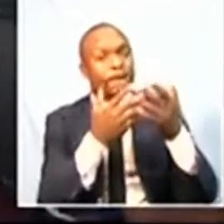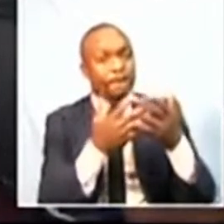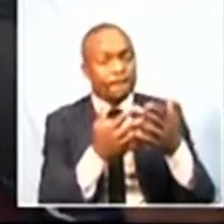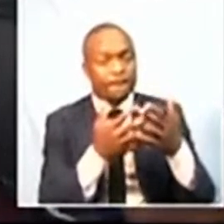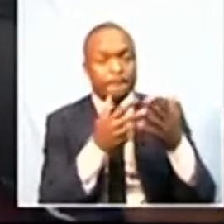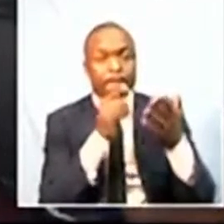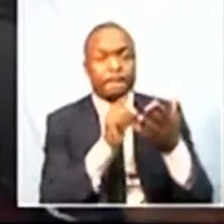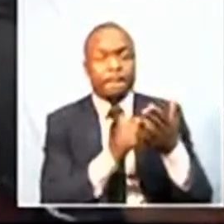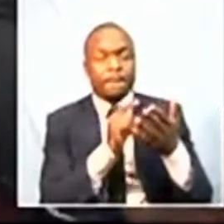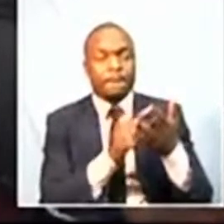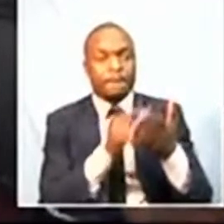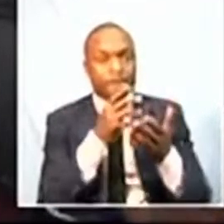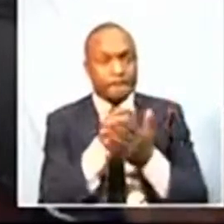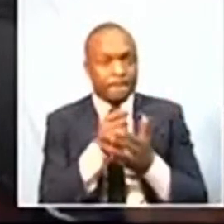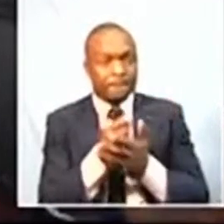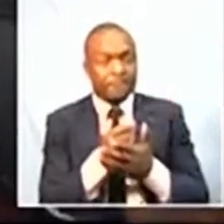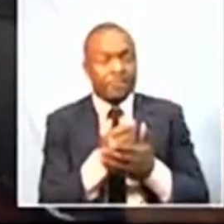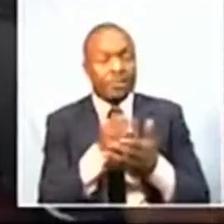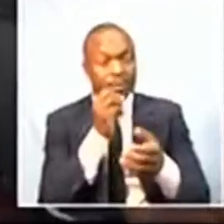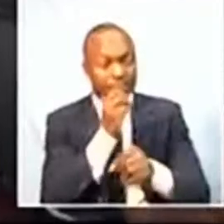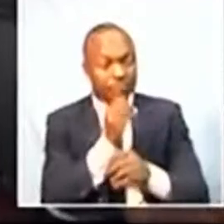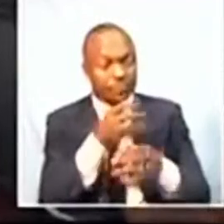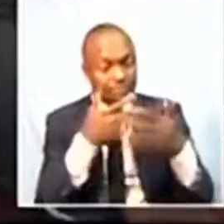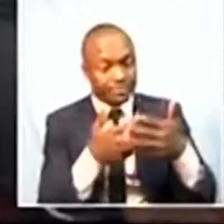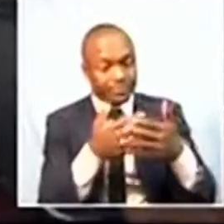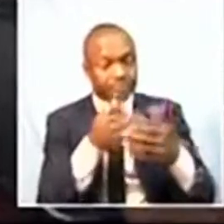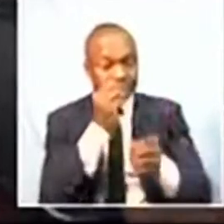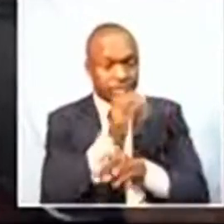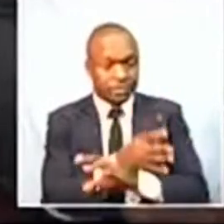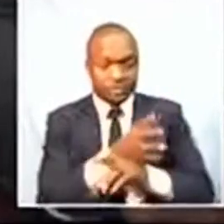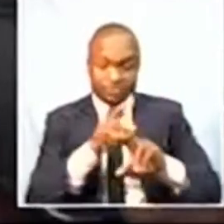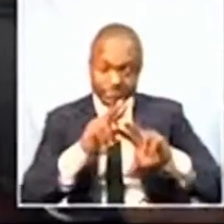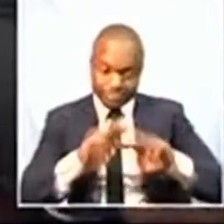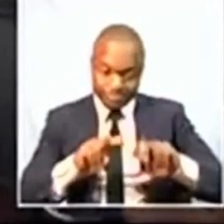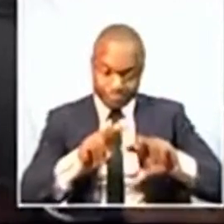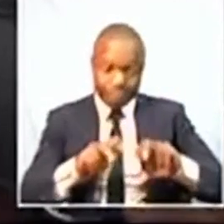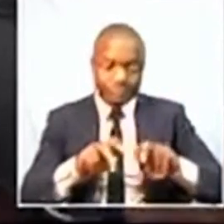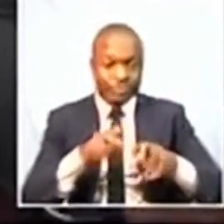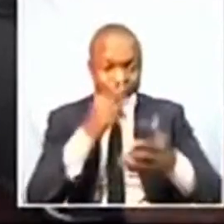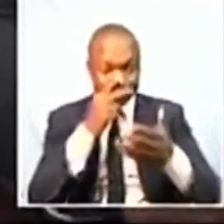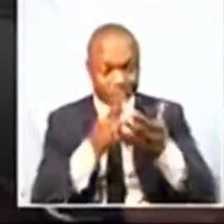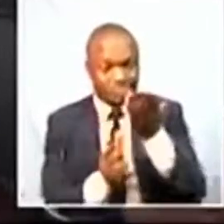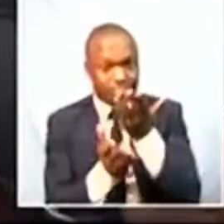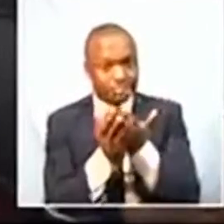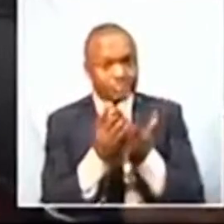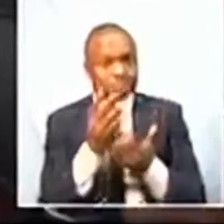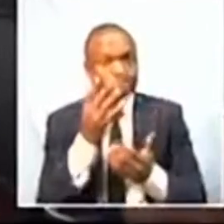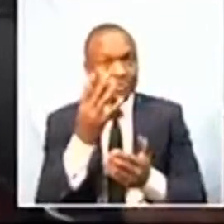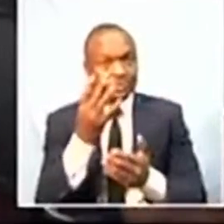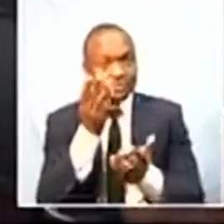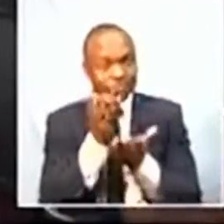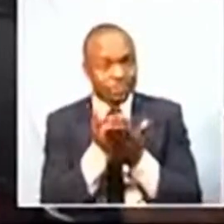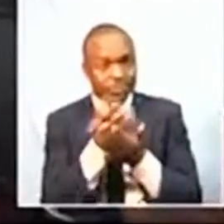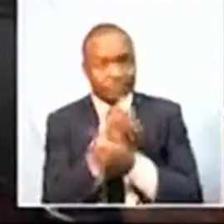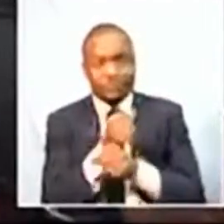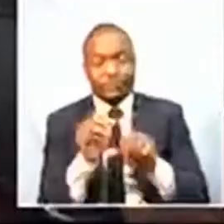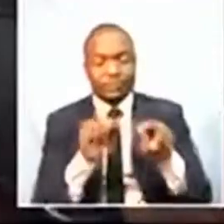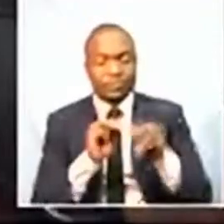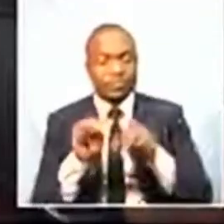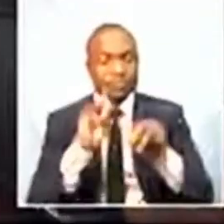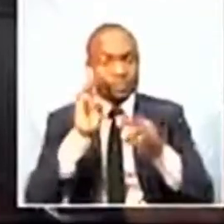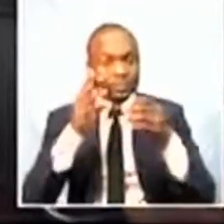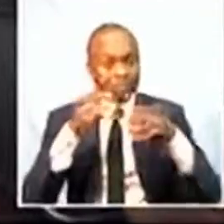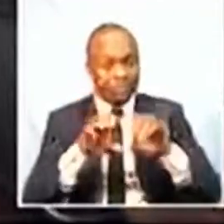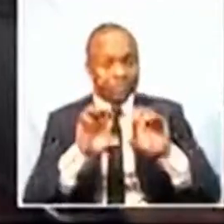and documents are available for verification. Refer to Appendix 4. Measure, management will